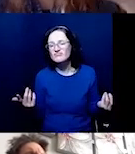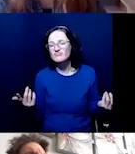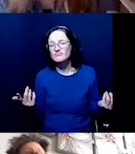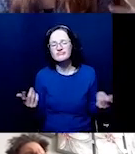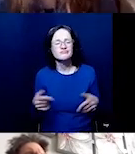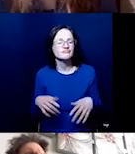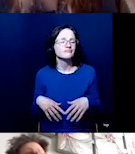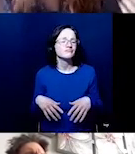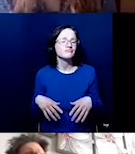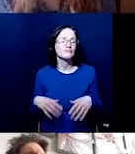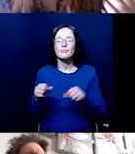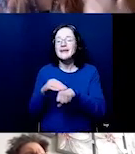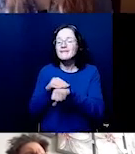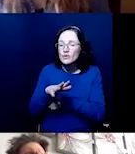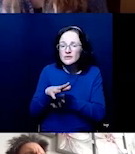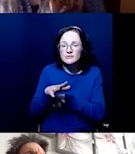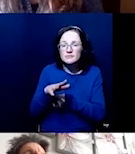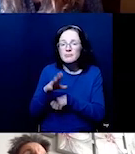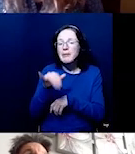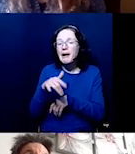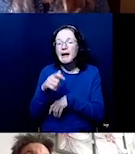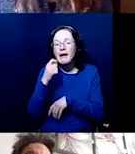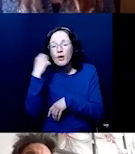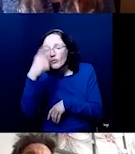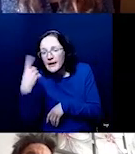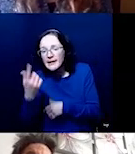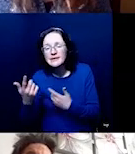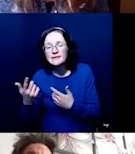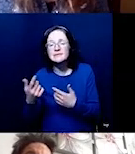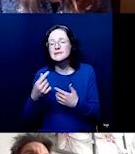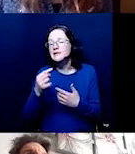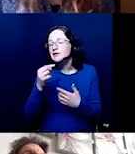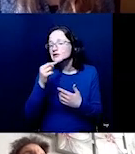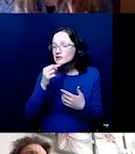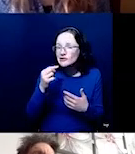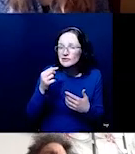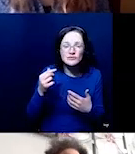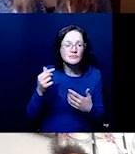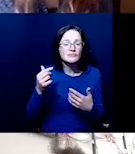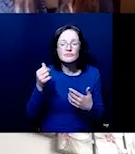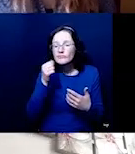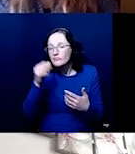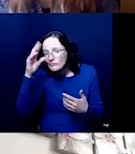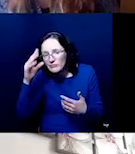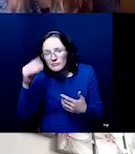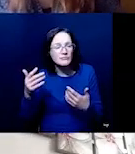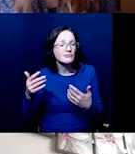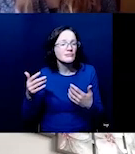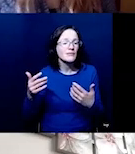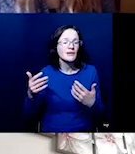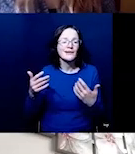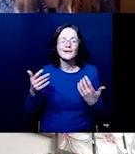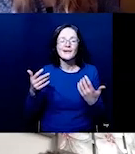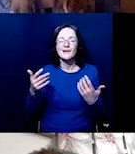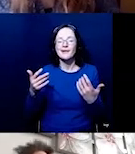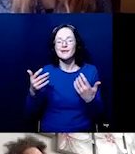could be influenced by race, gender identity, class, sexual orientation, disability, nationality,